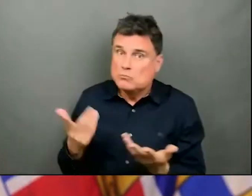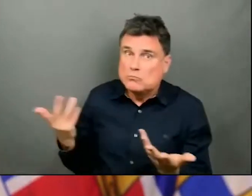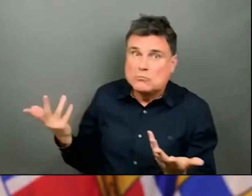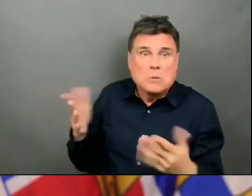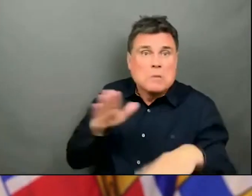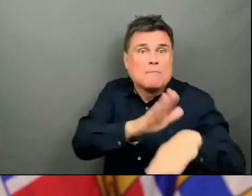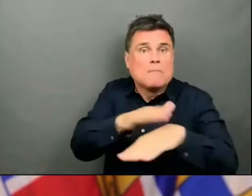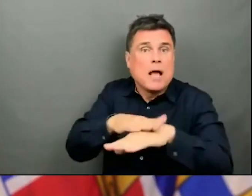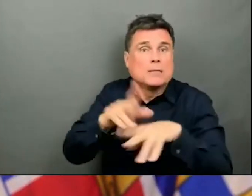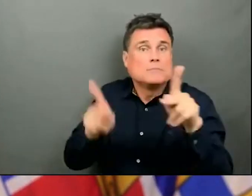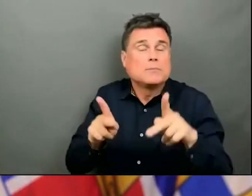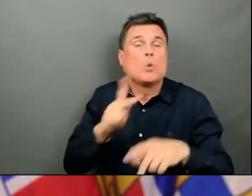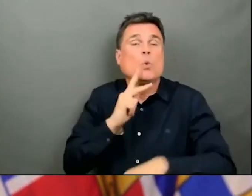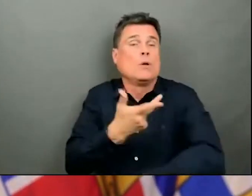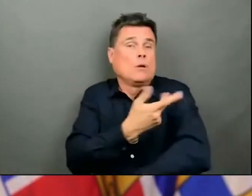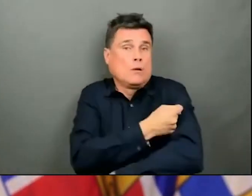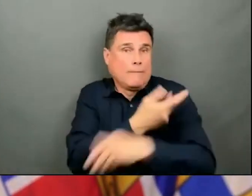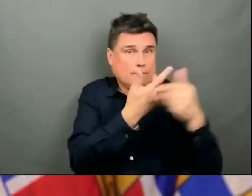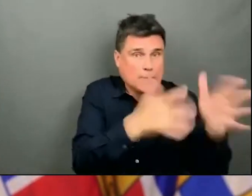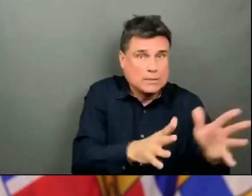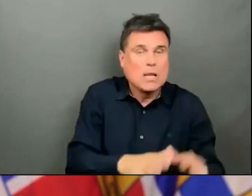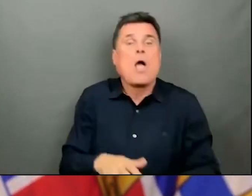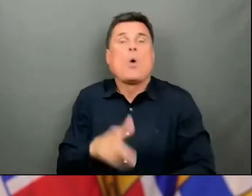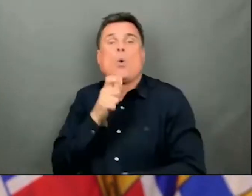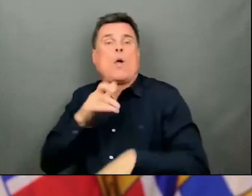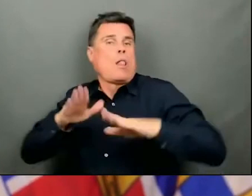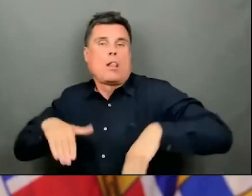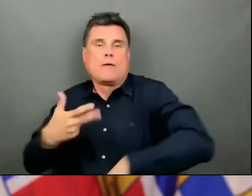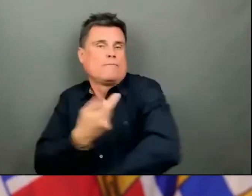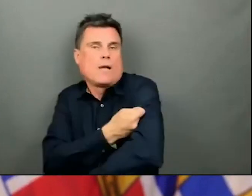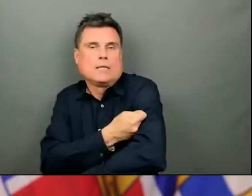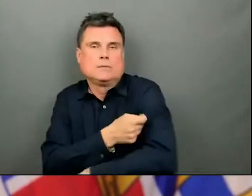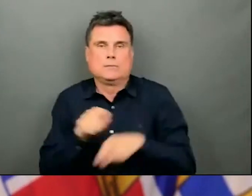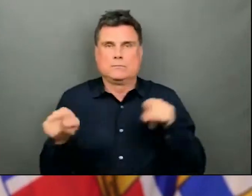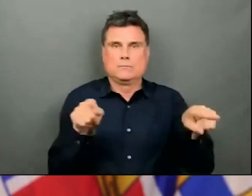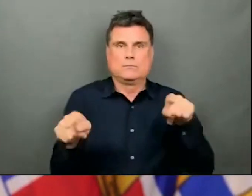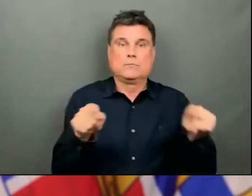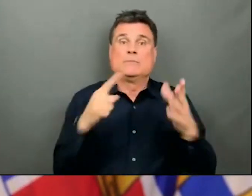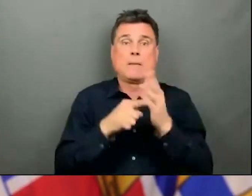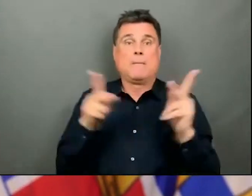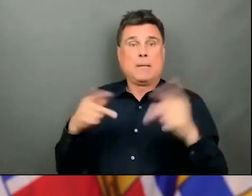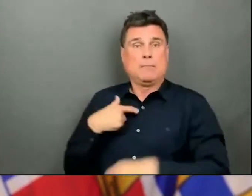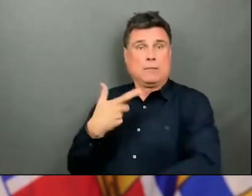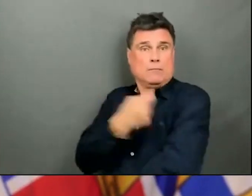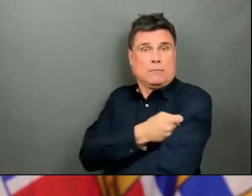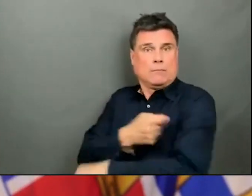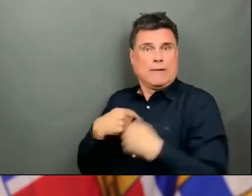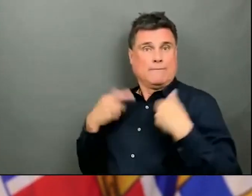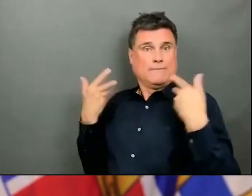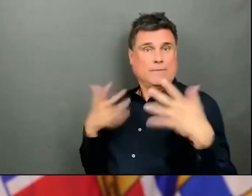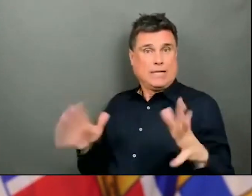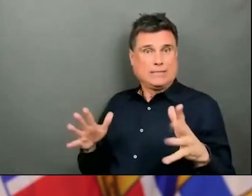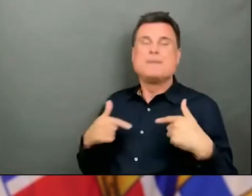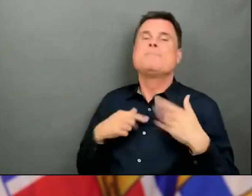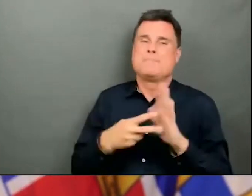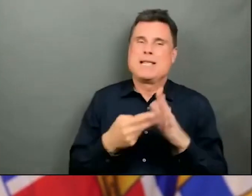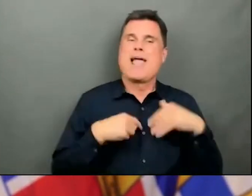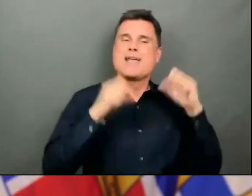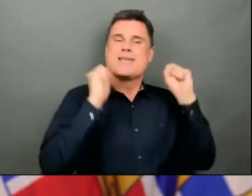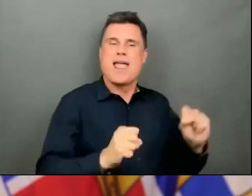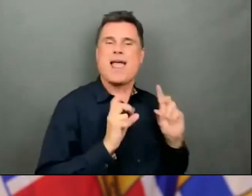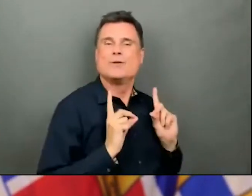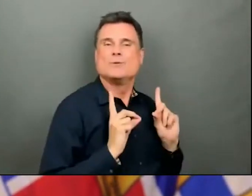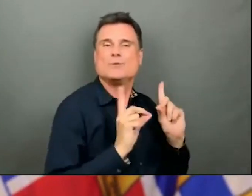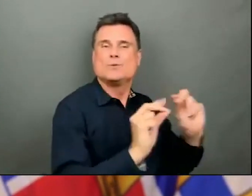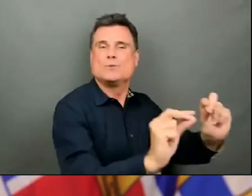just do different things because they feel they have that extra protection from the vaccine? Yeah, we're in that very challenging place right now where we